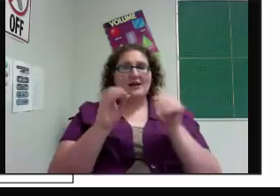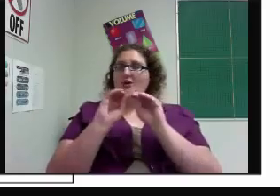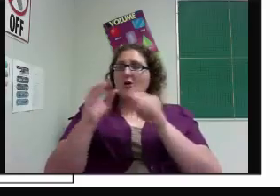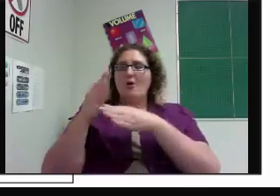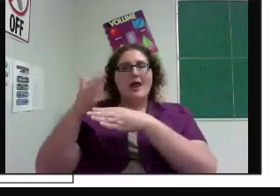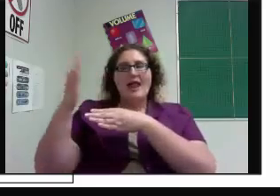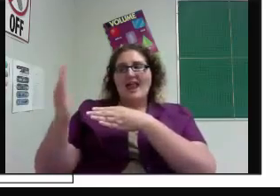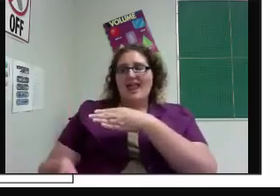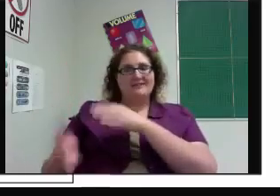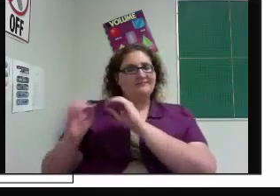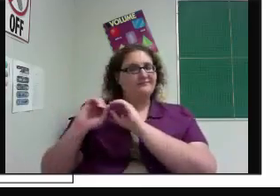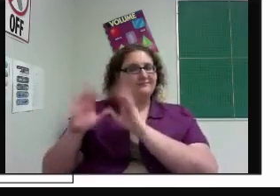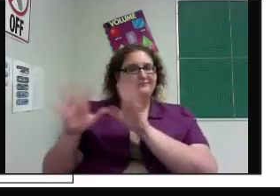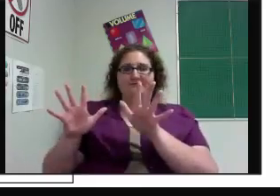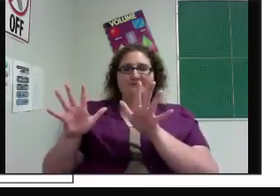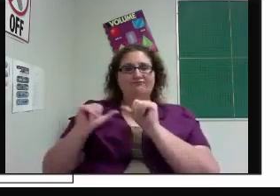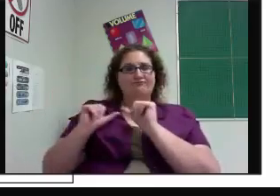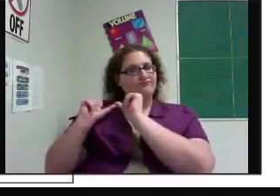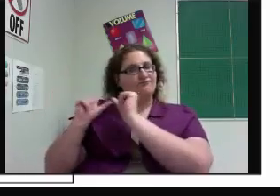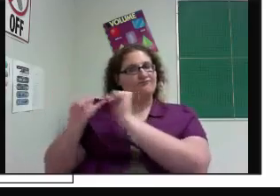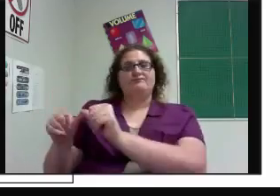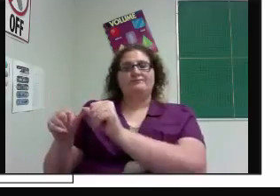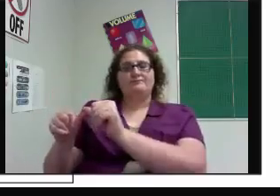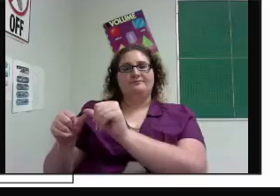but no end point.